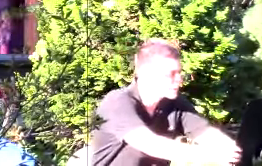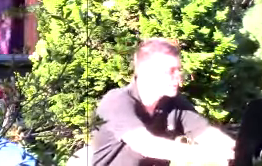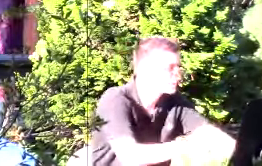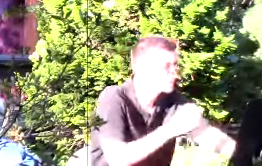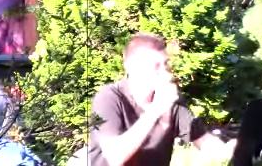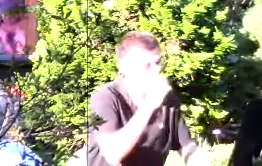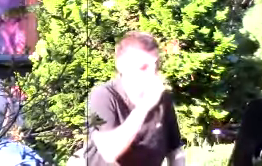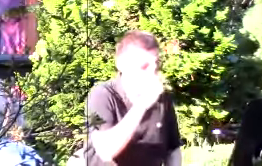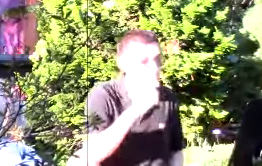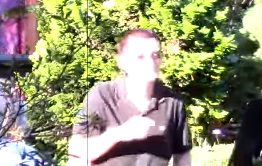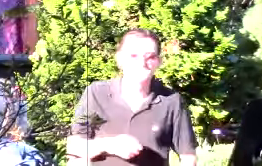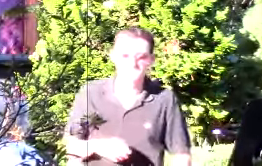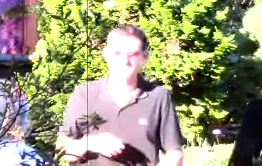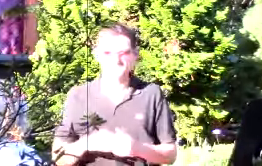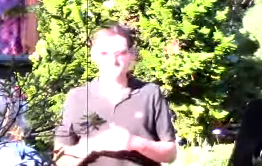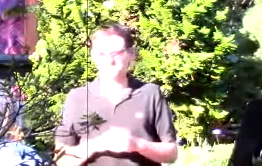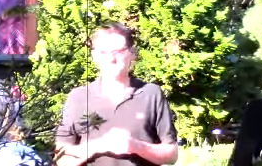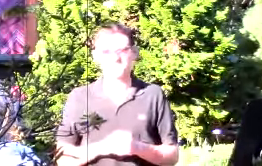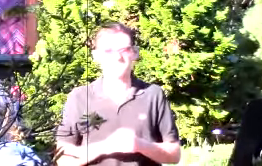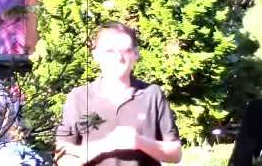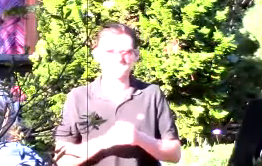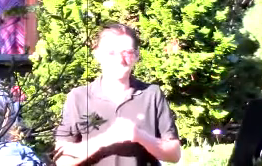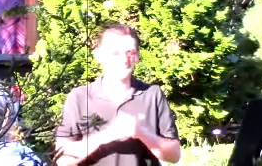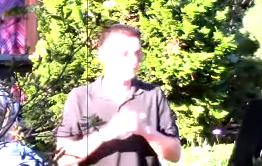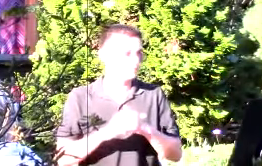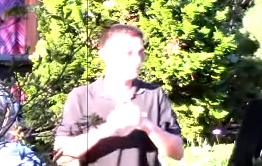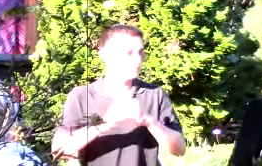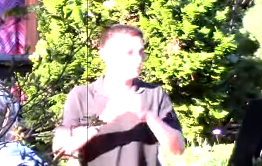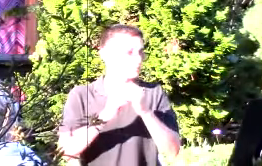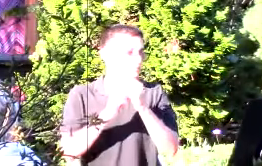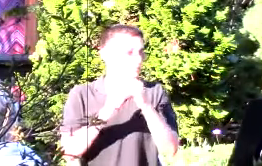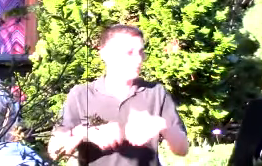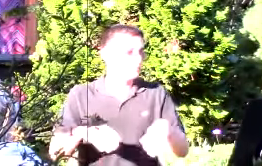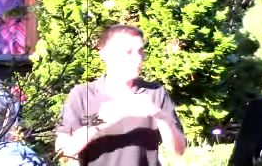And please join us. Baruch atah